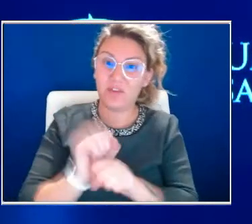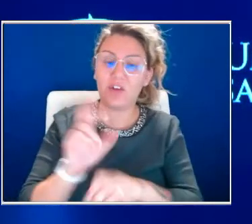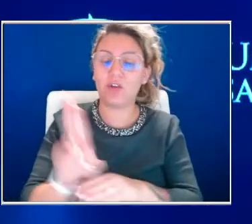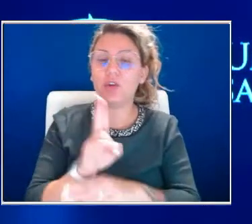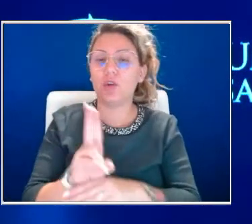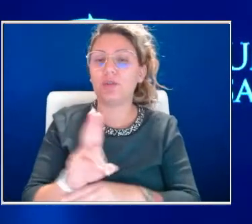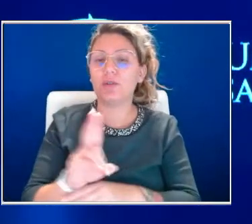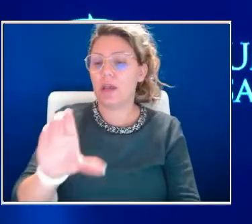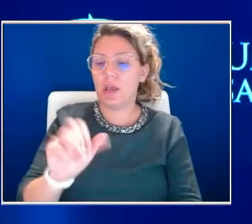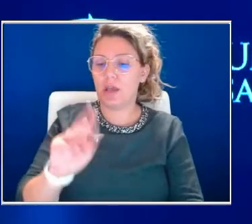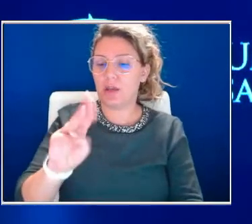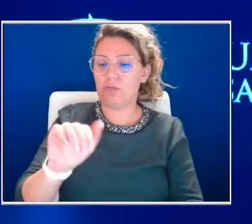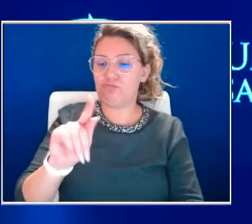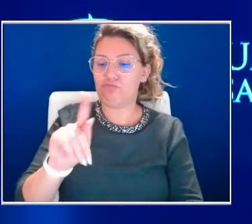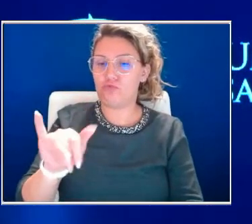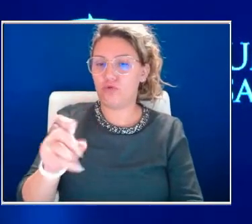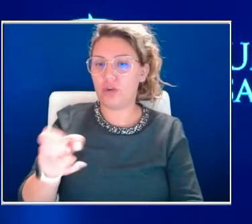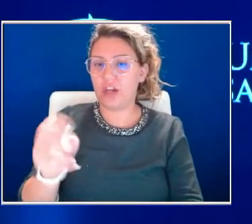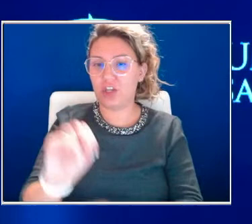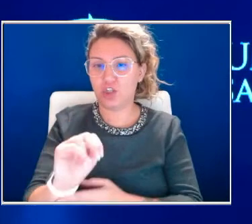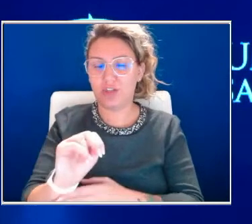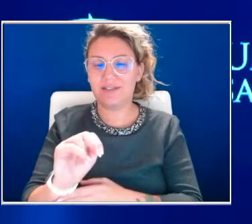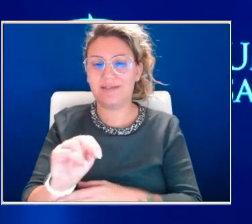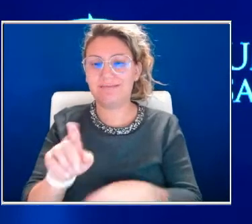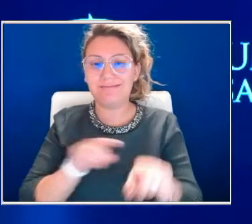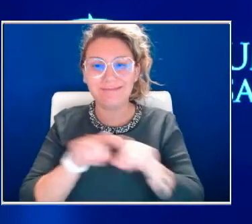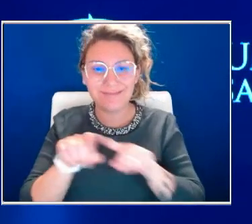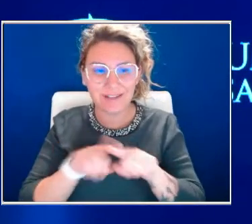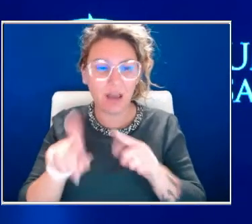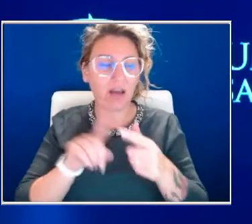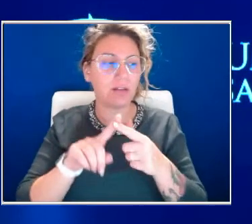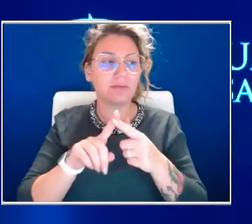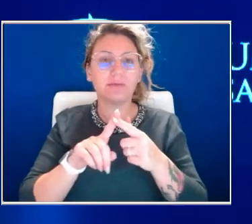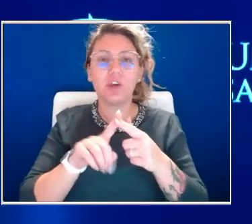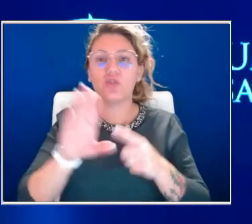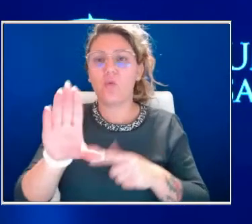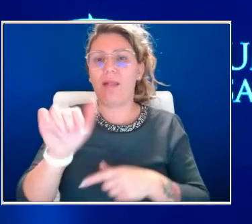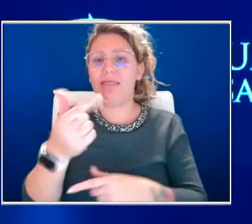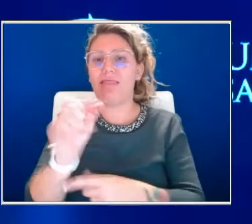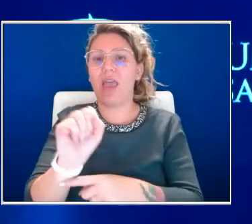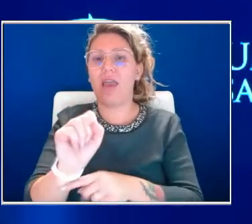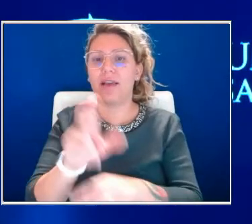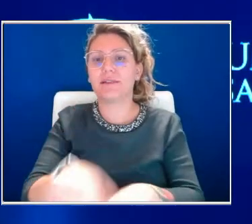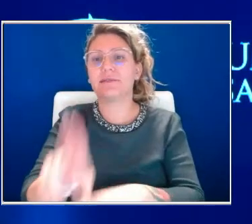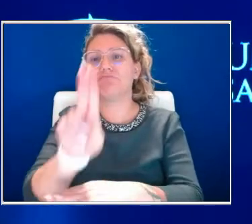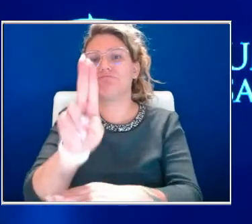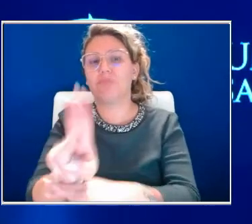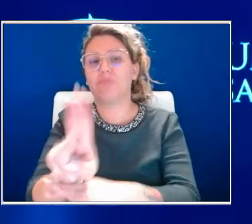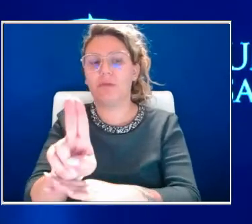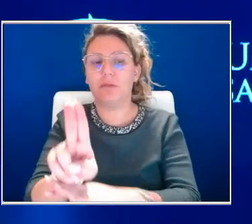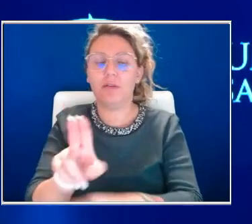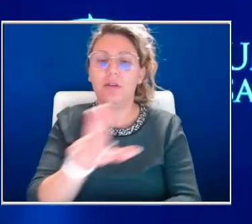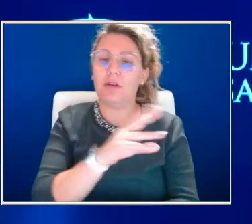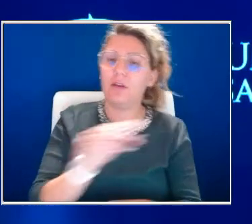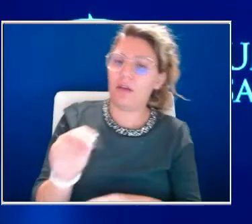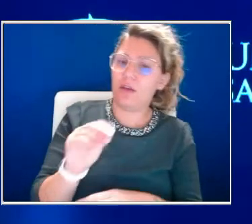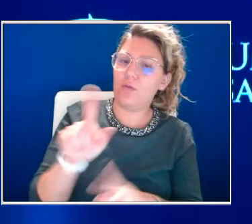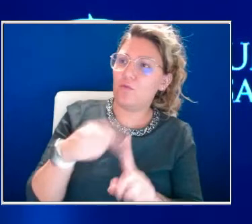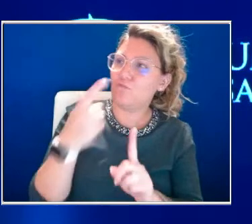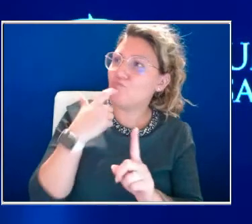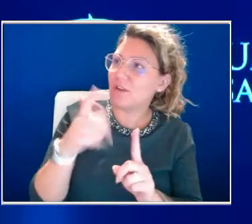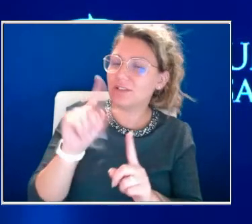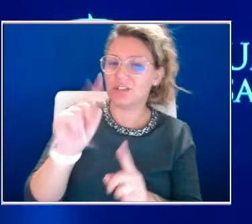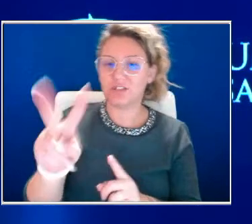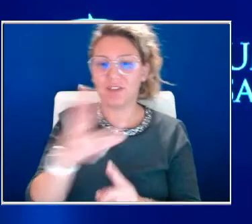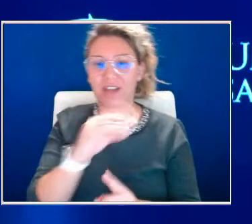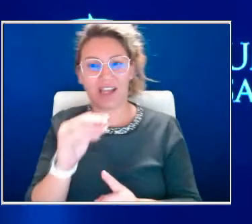is a benefit. Elevating your legs when you can if you're at home reading or watching television. And then again, watching your weight. Those are